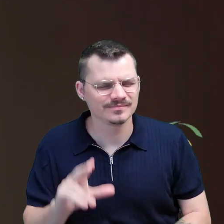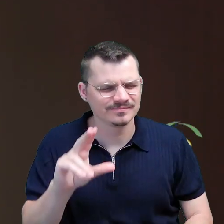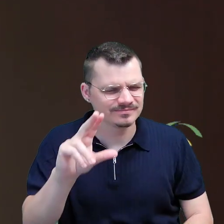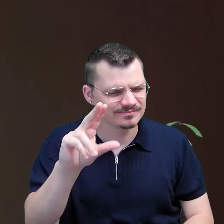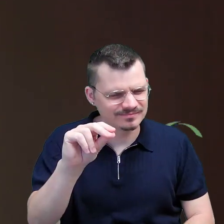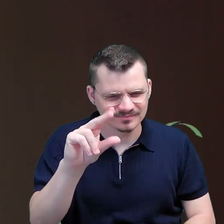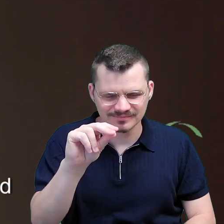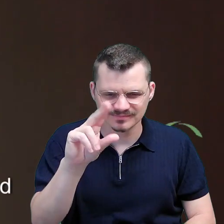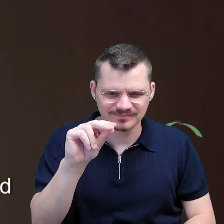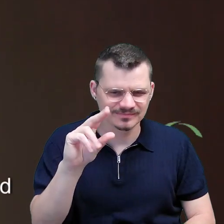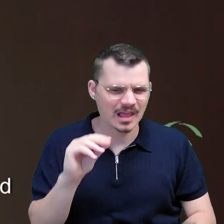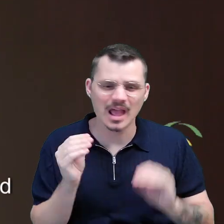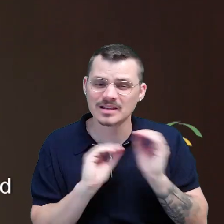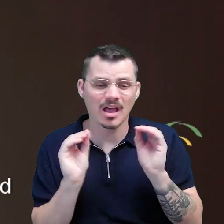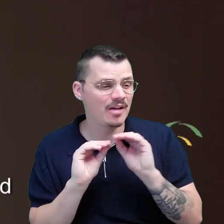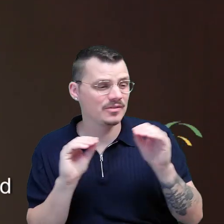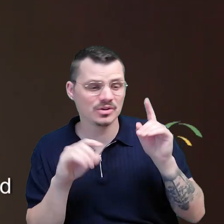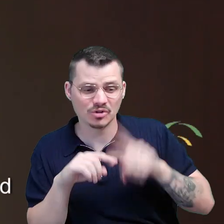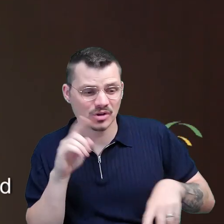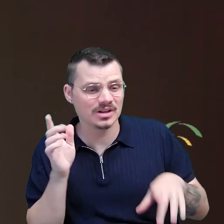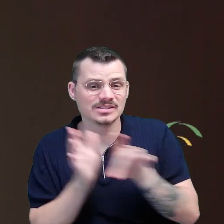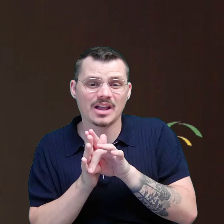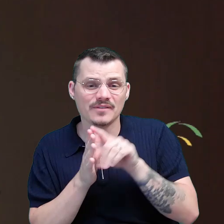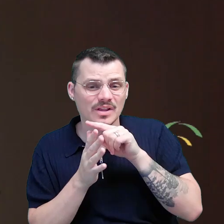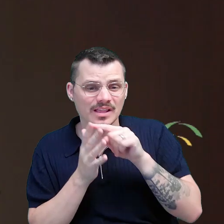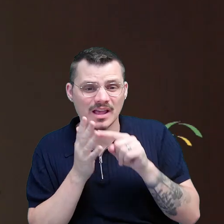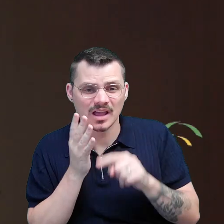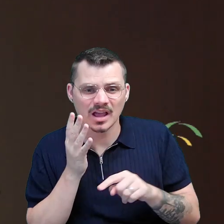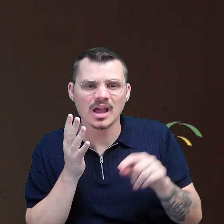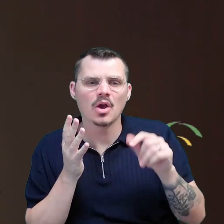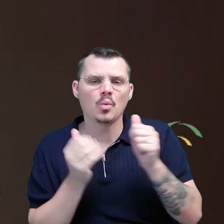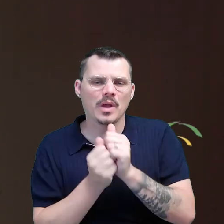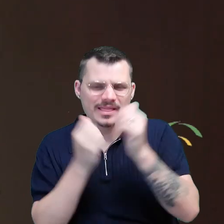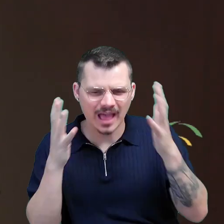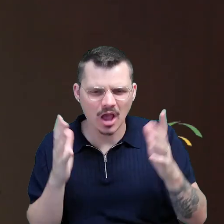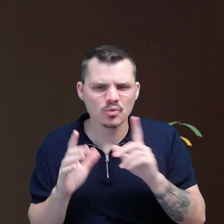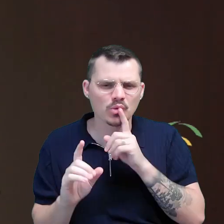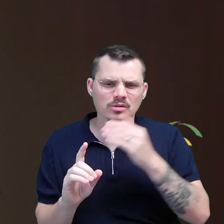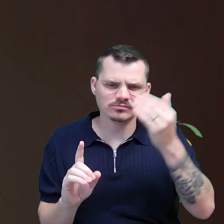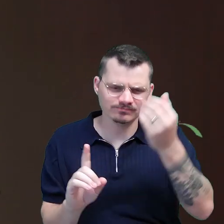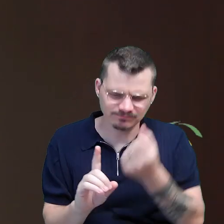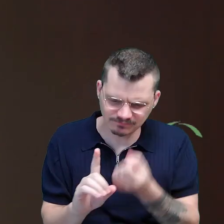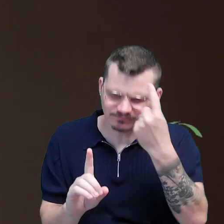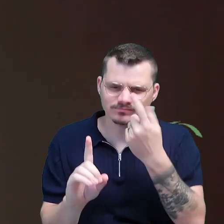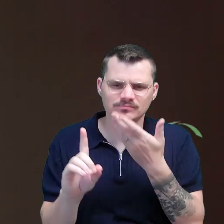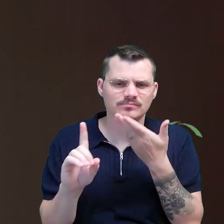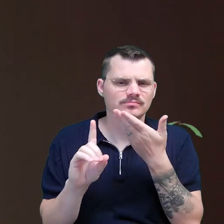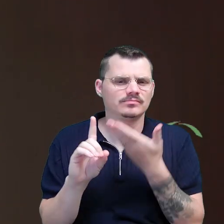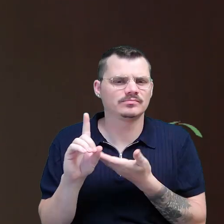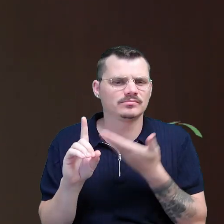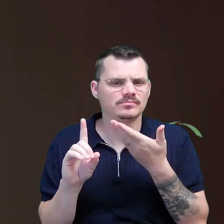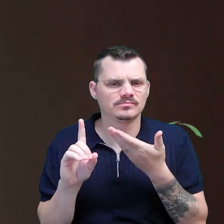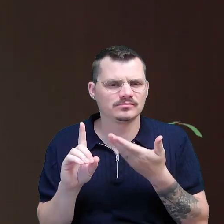Nah. None of this would have been discovered without individually understanding him.